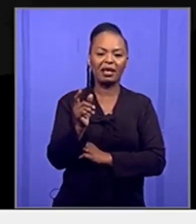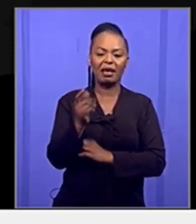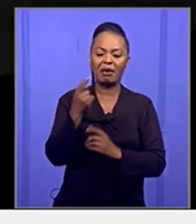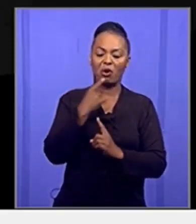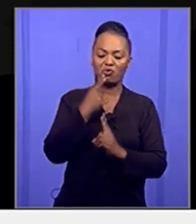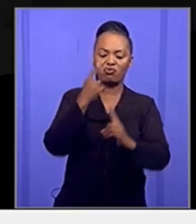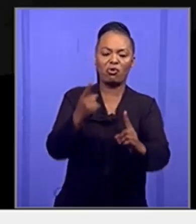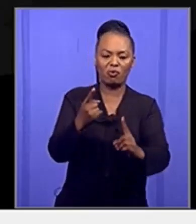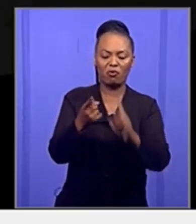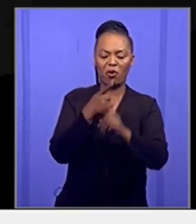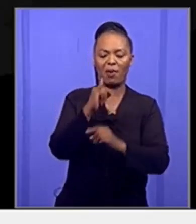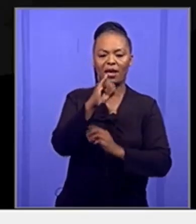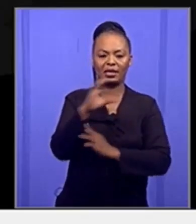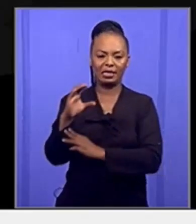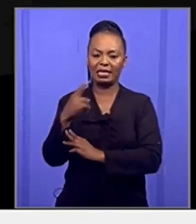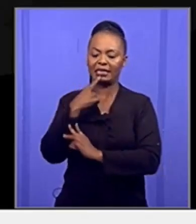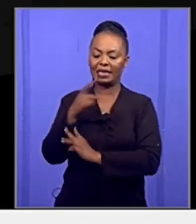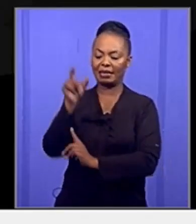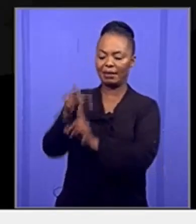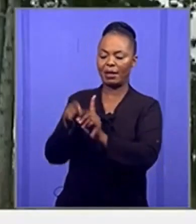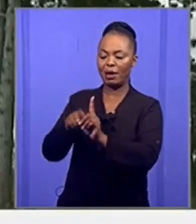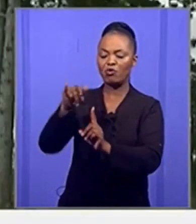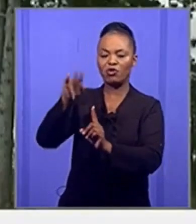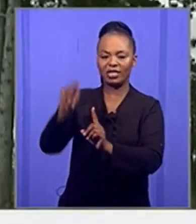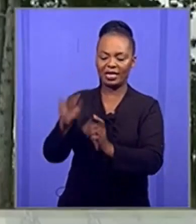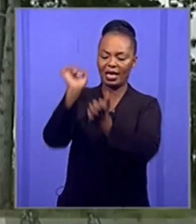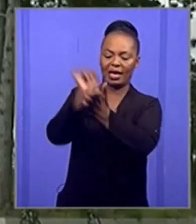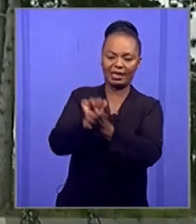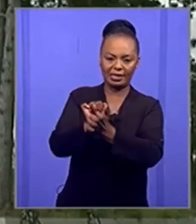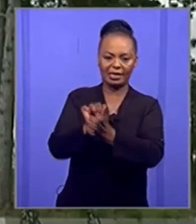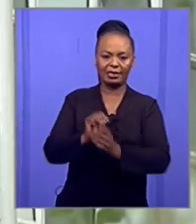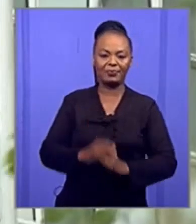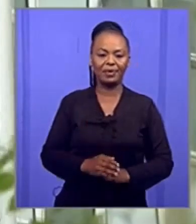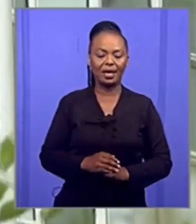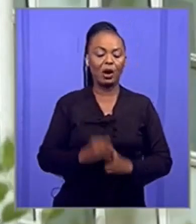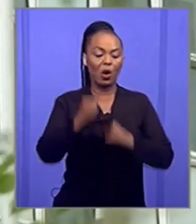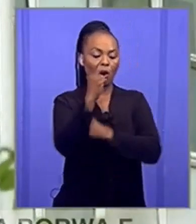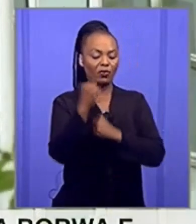that Putin must be arrested. Kantoro ya mopresidente e re